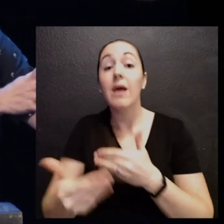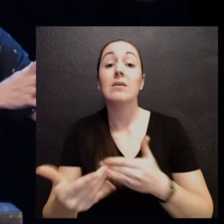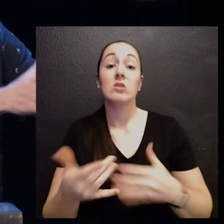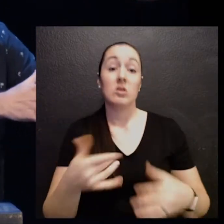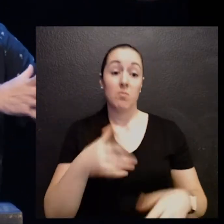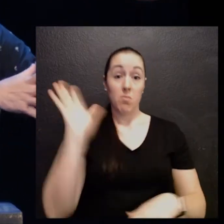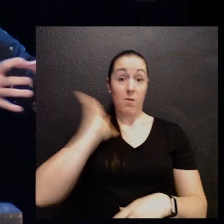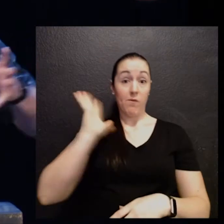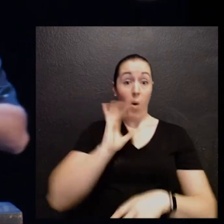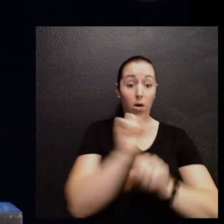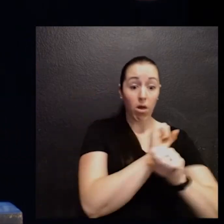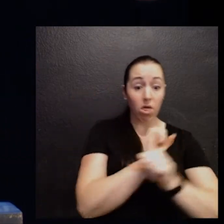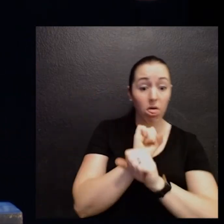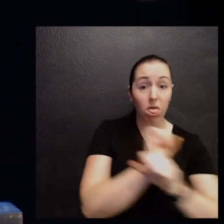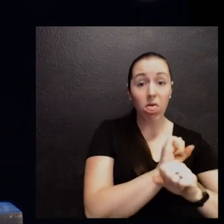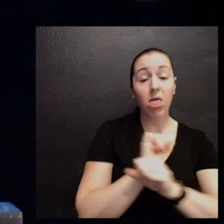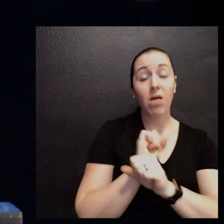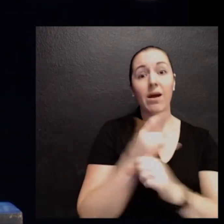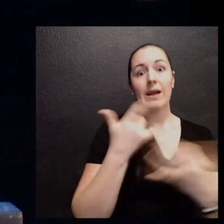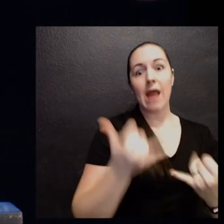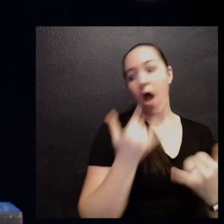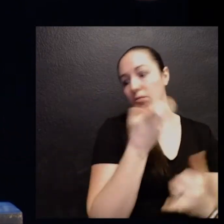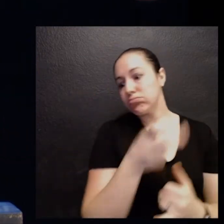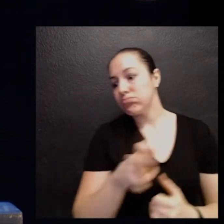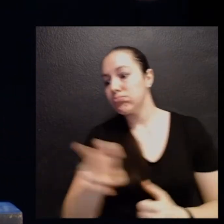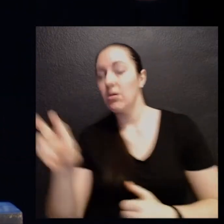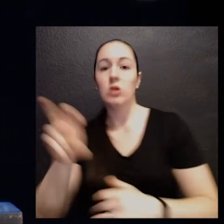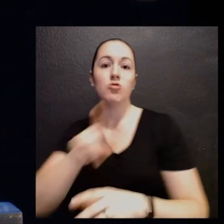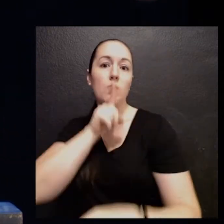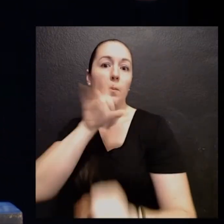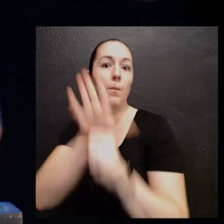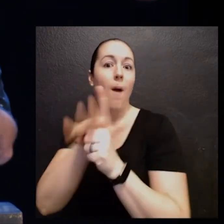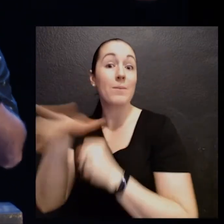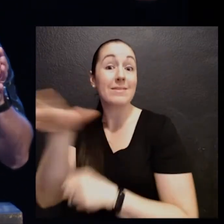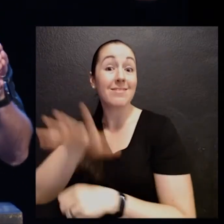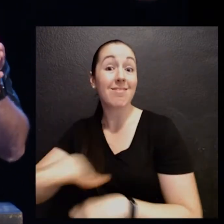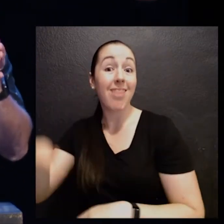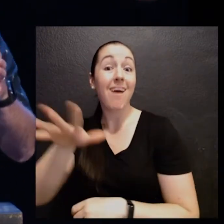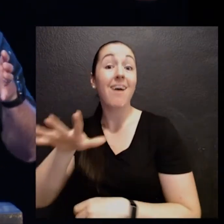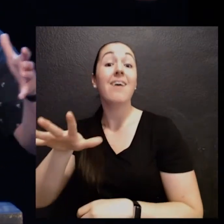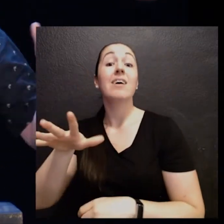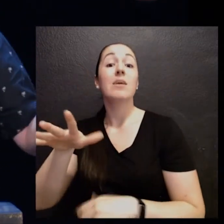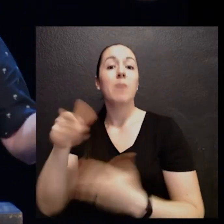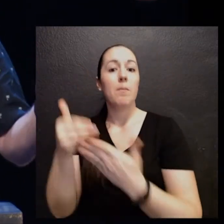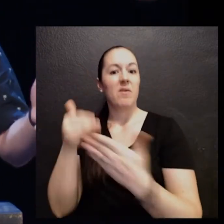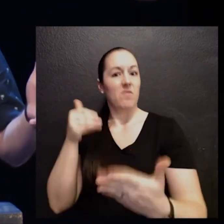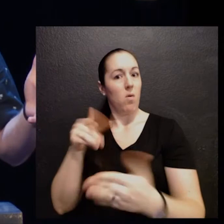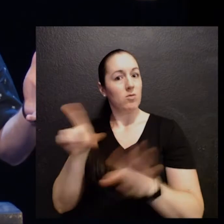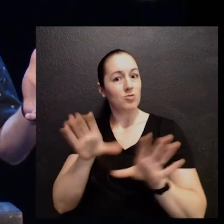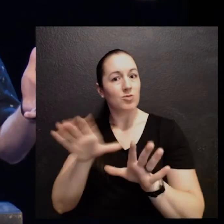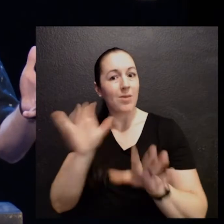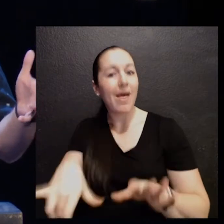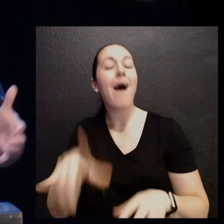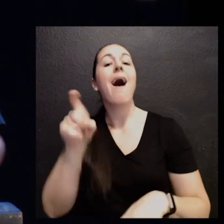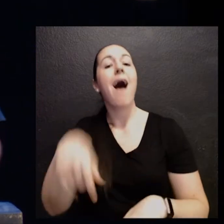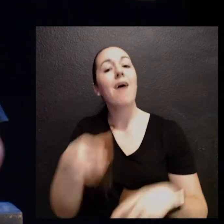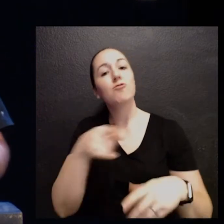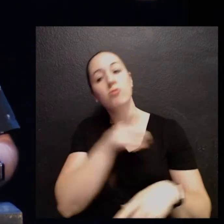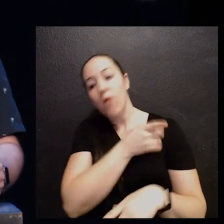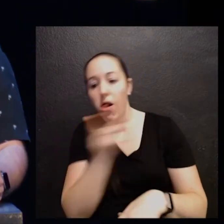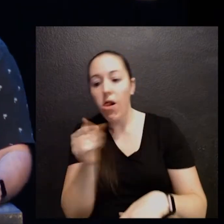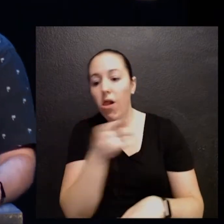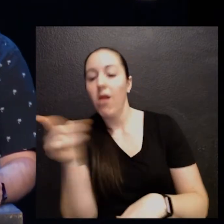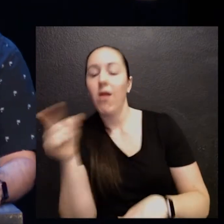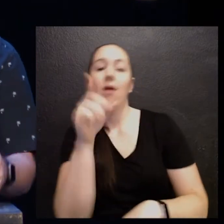a place of slavery and captivity, and they're moving into the Promised Land. But before they get into the Promised Land, they travel through the wilderness. And what's